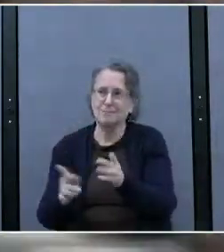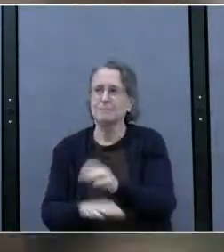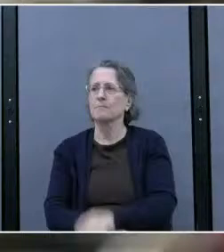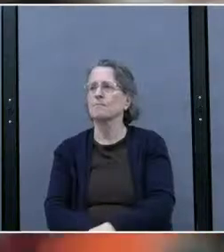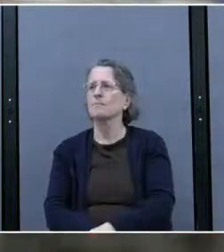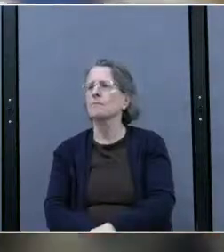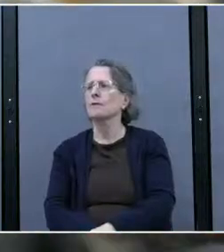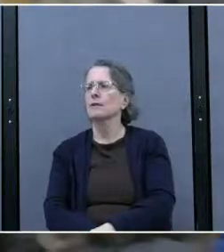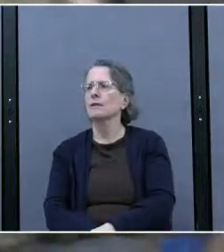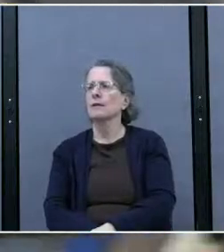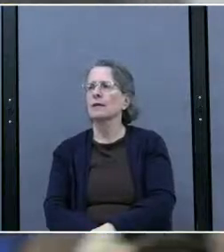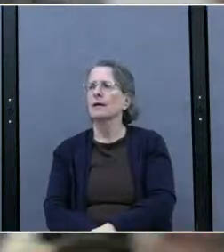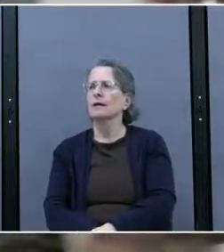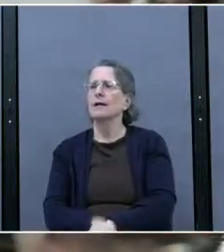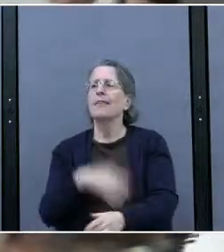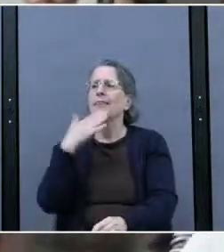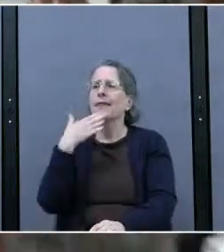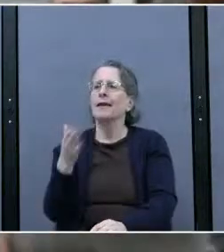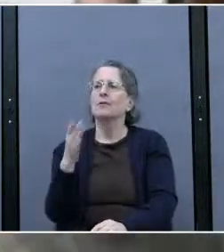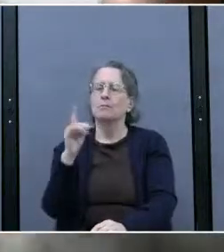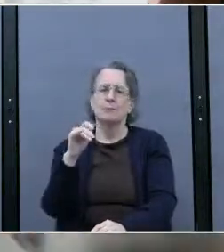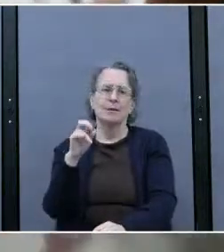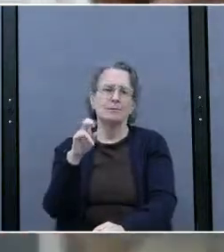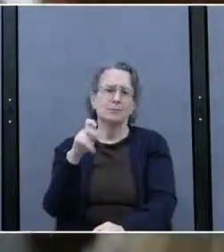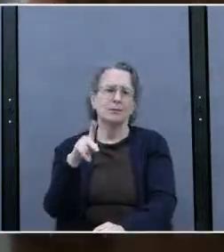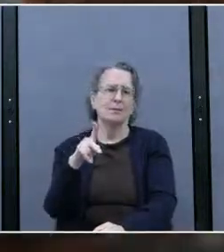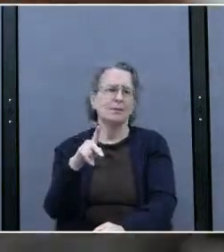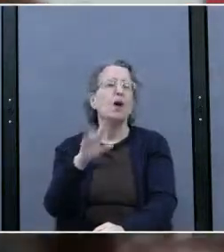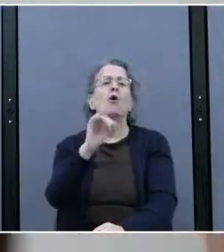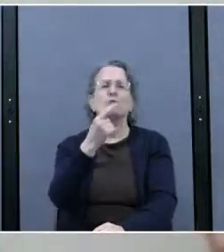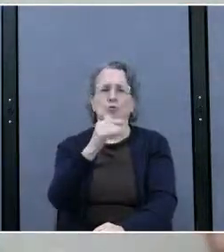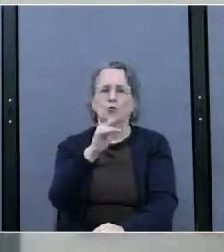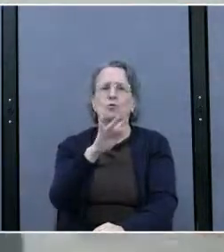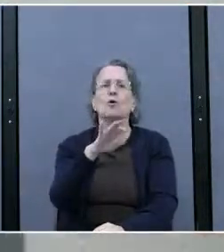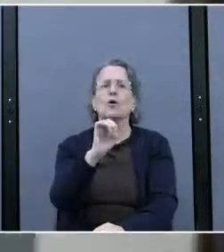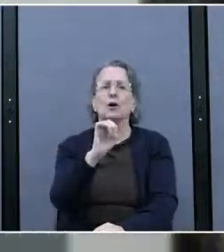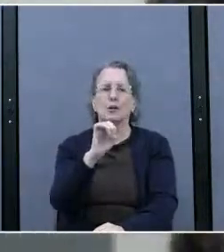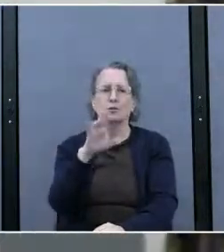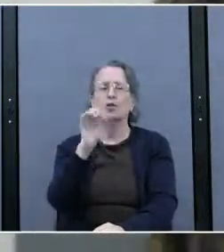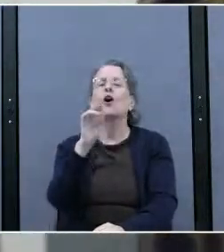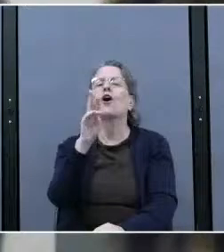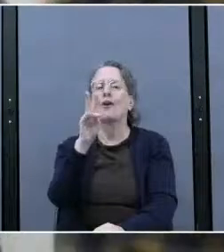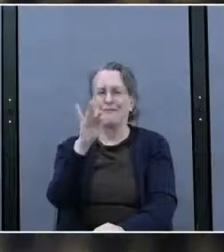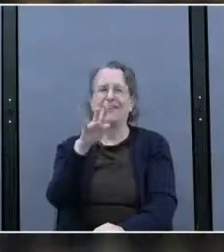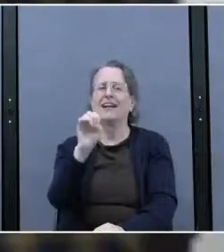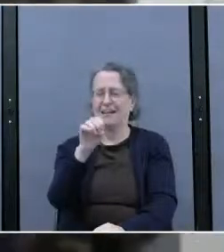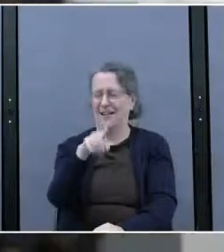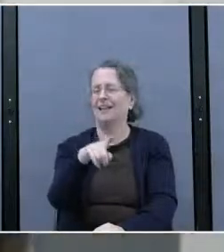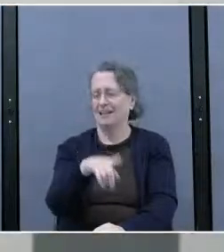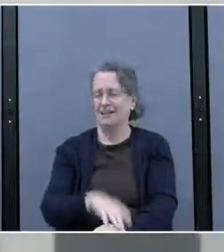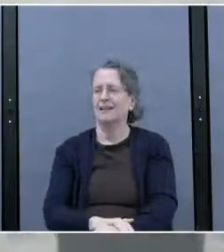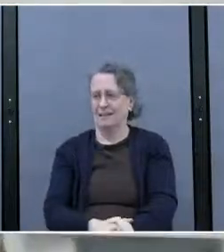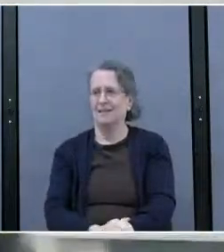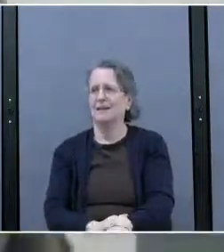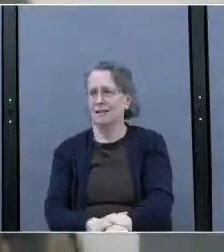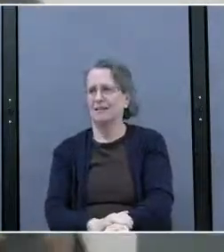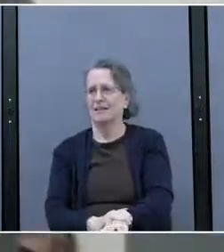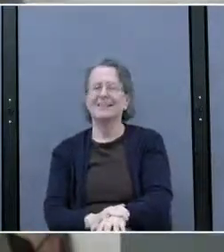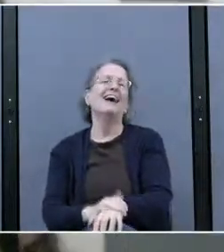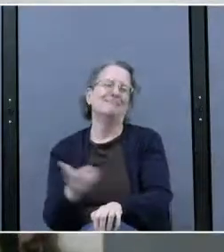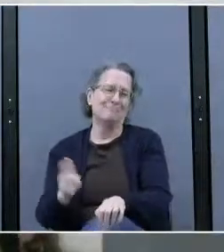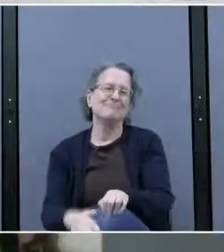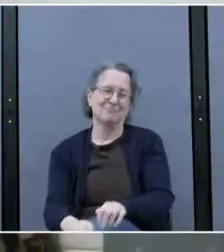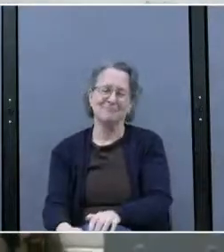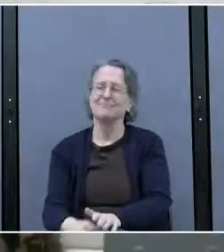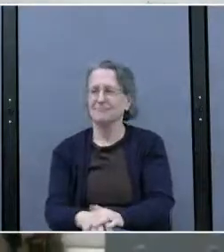Thank you, Patrick. A long way. You're talking about Would you just introduce yourself? George Carville,